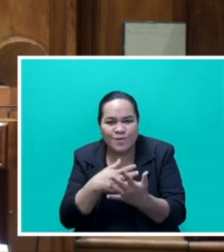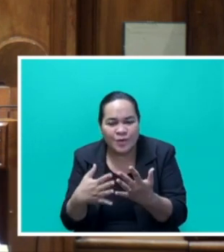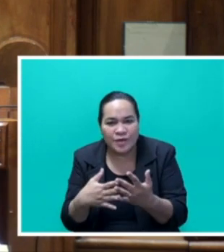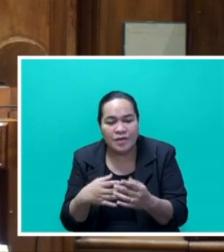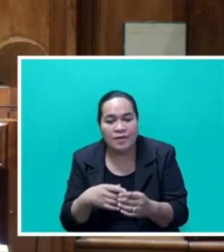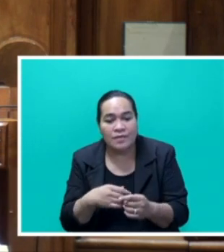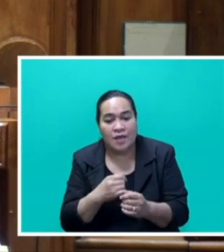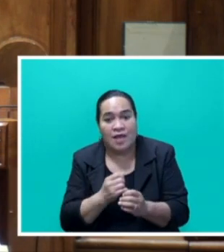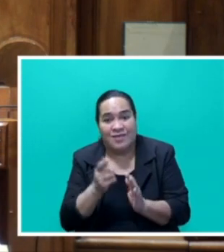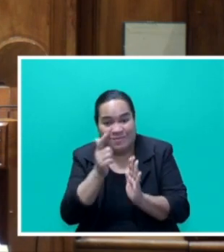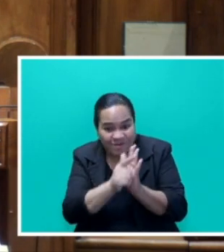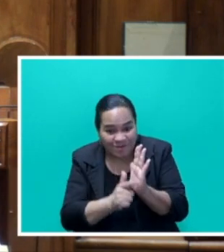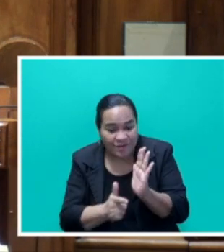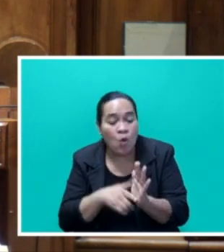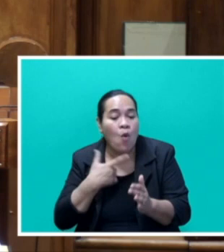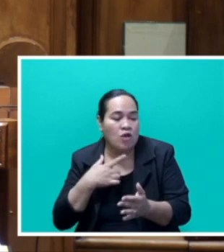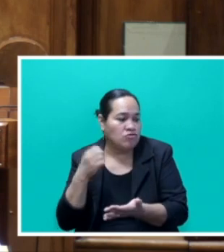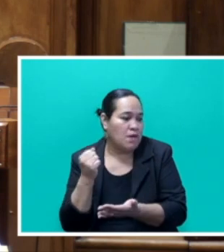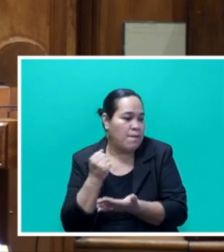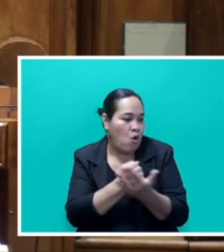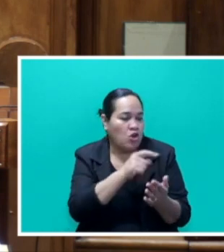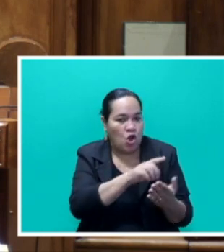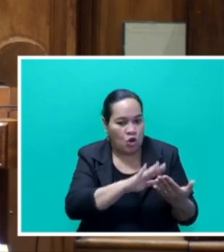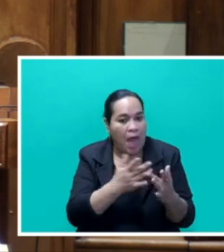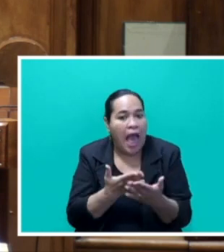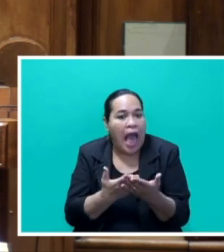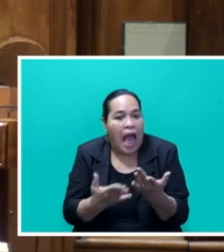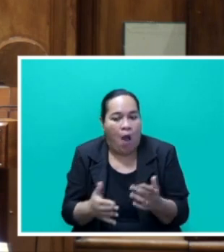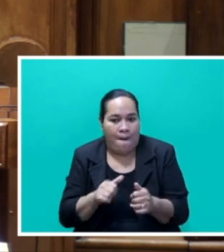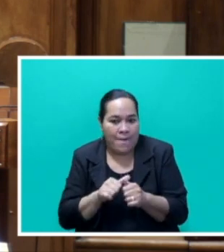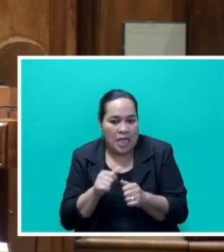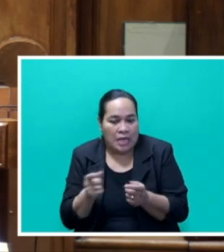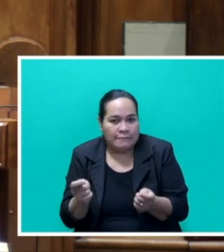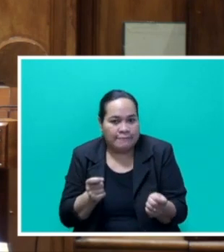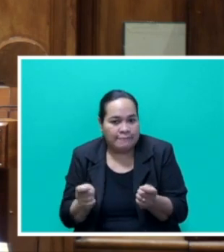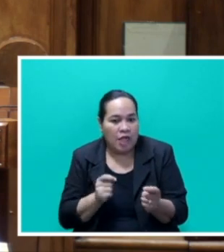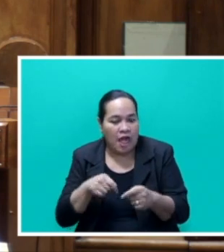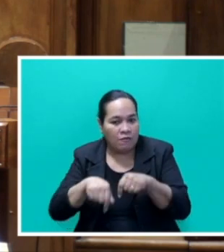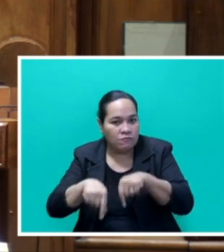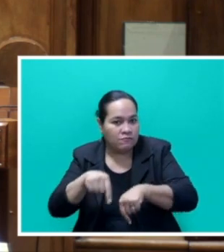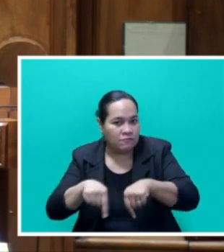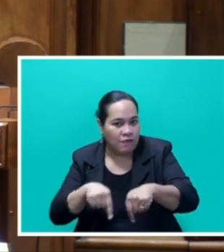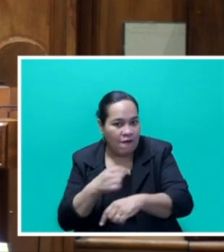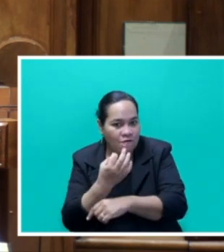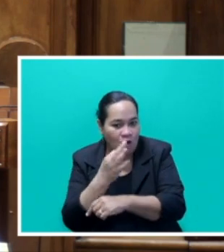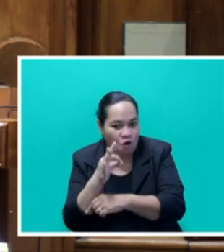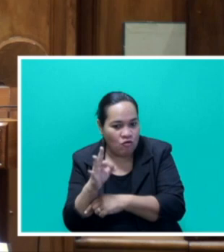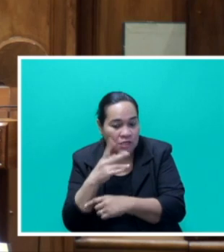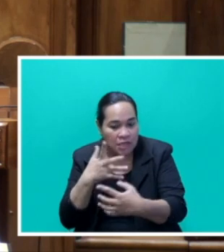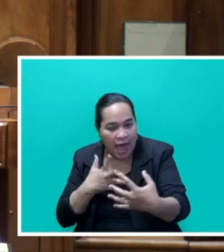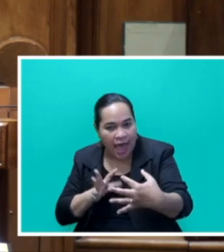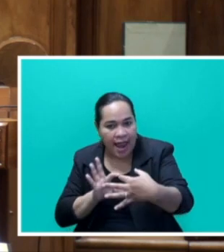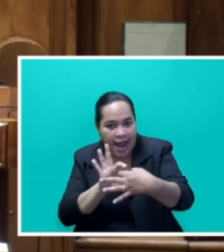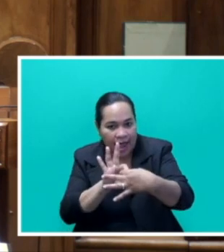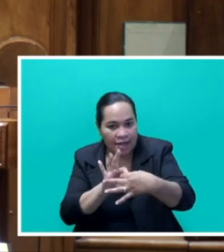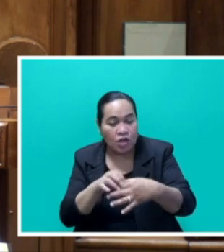to support the communities in better managing their mangrove forests. The management guideline is aligned to the 2007